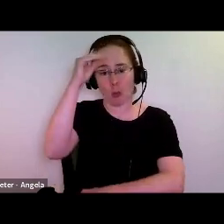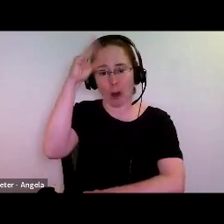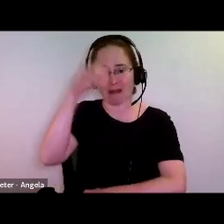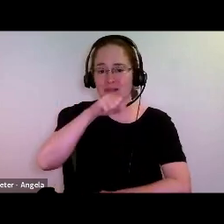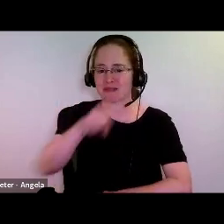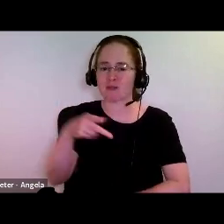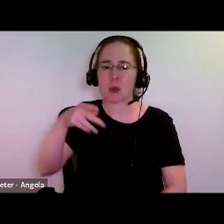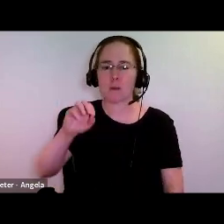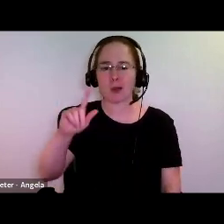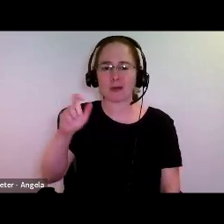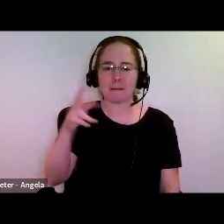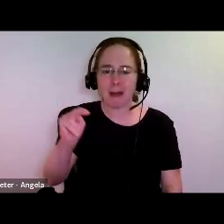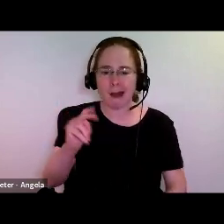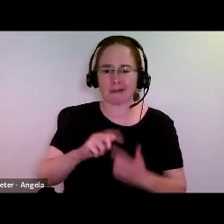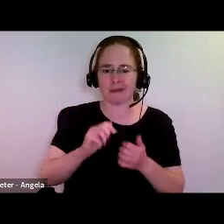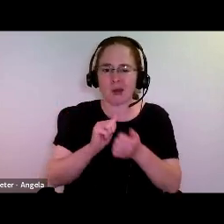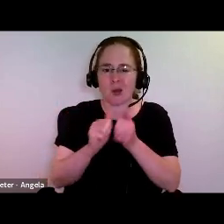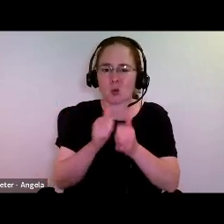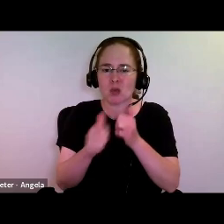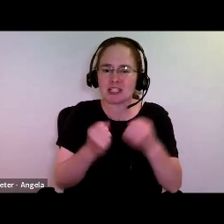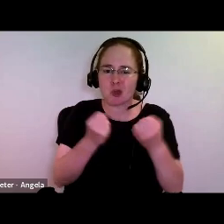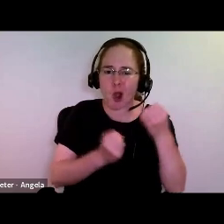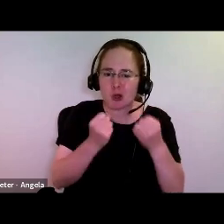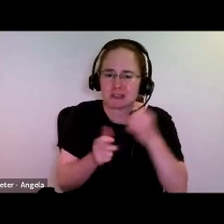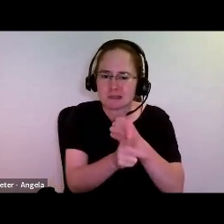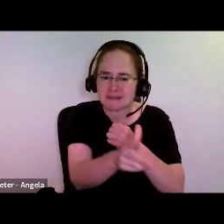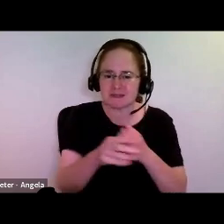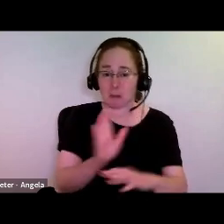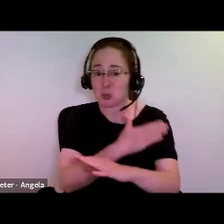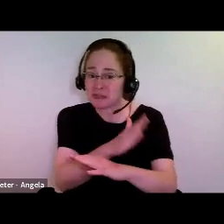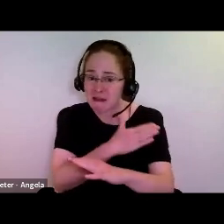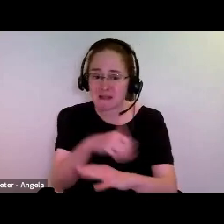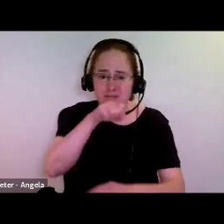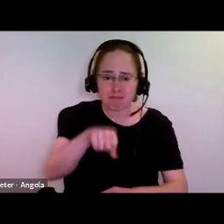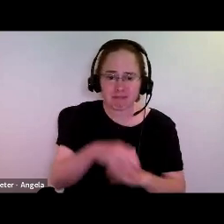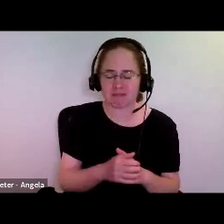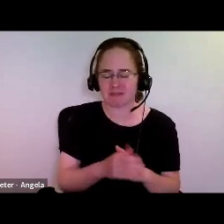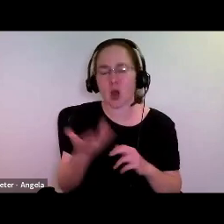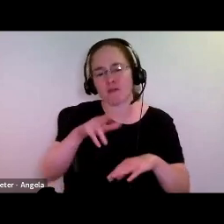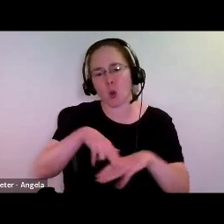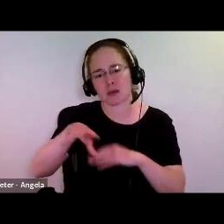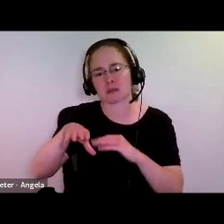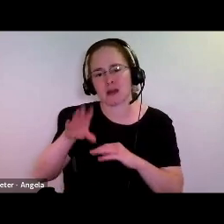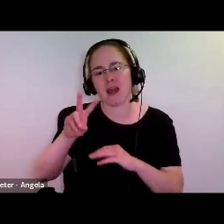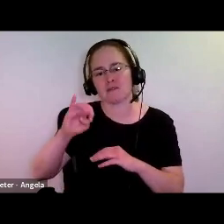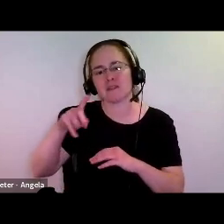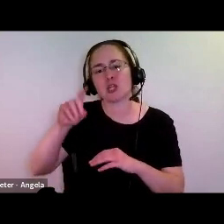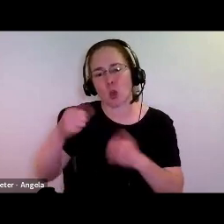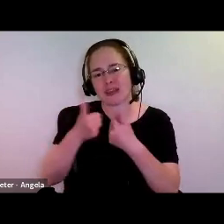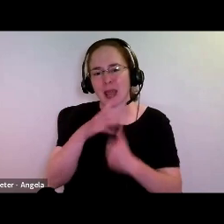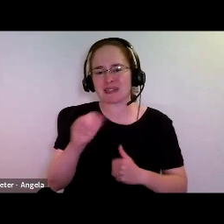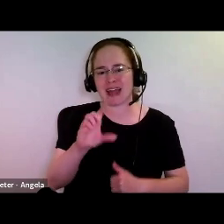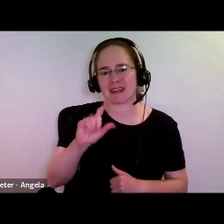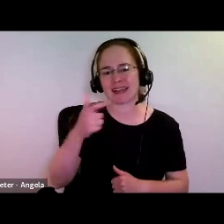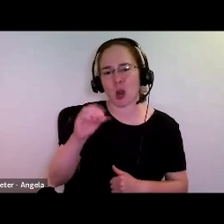loves Pokemon, race cars, music, and of course, video games and Legos.